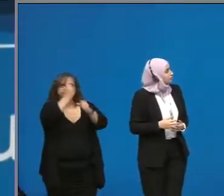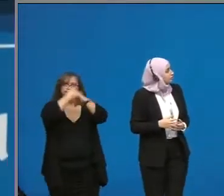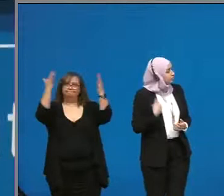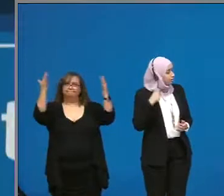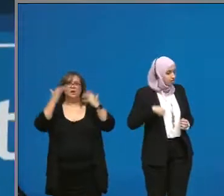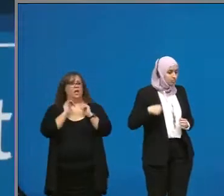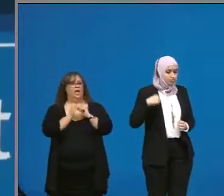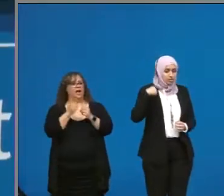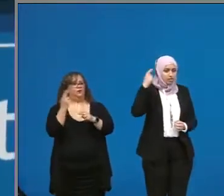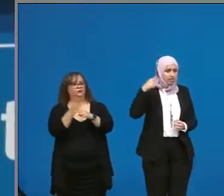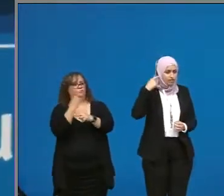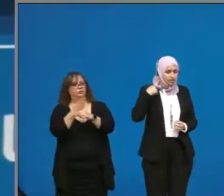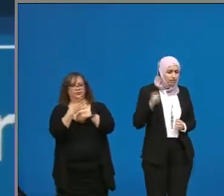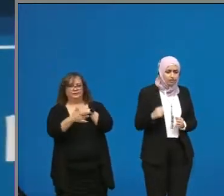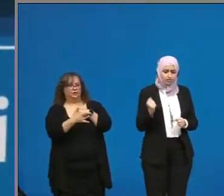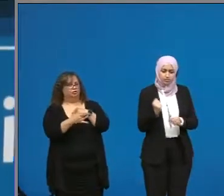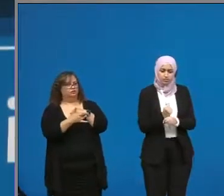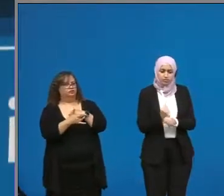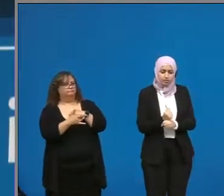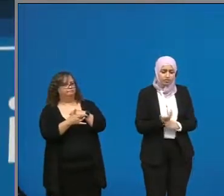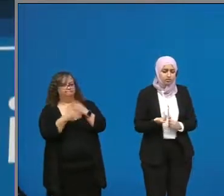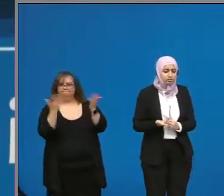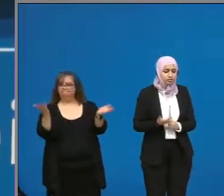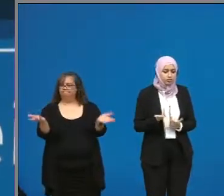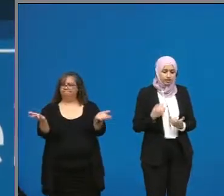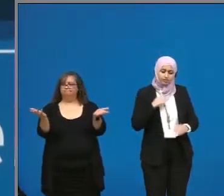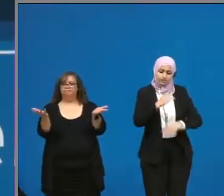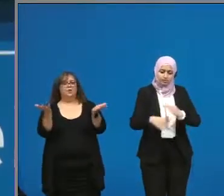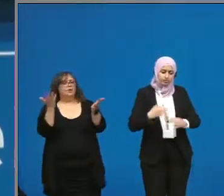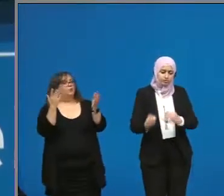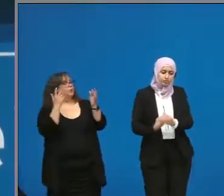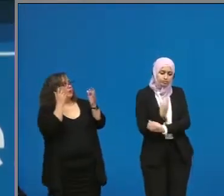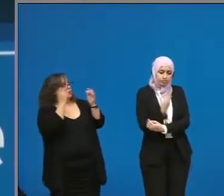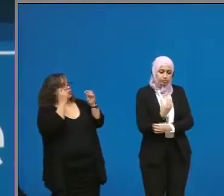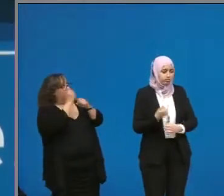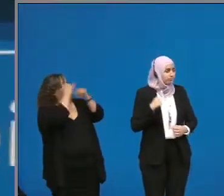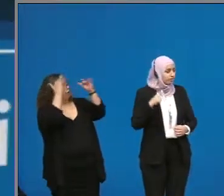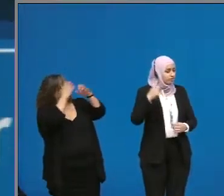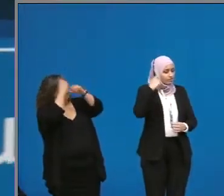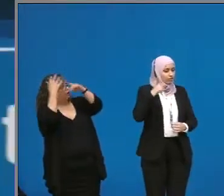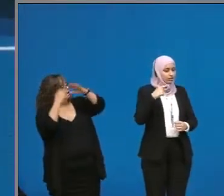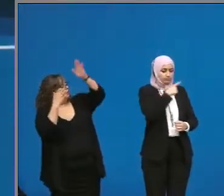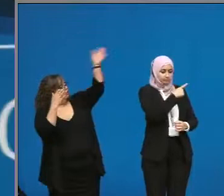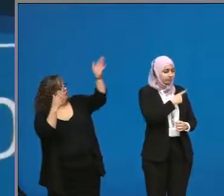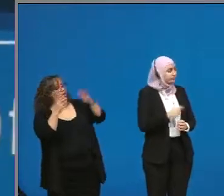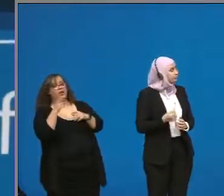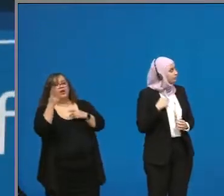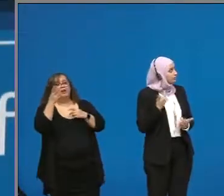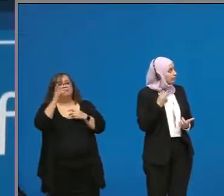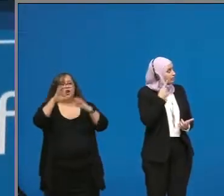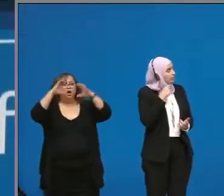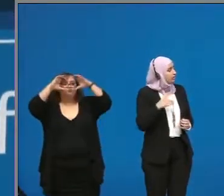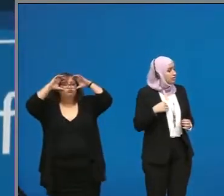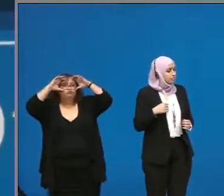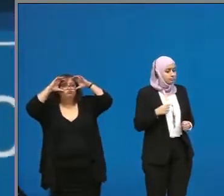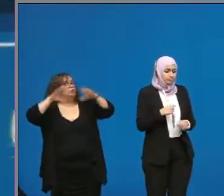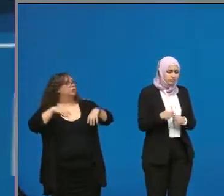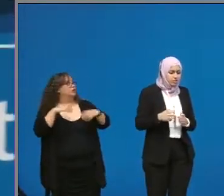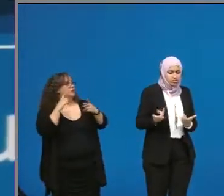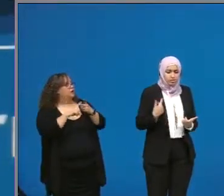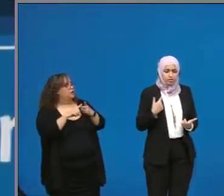technology, we tend to think about these types of things here. We tend to think about virtual reality. We tend to think